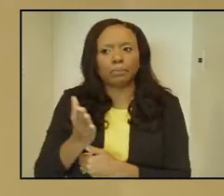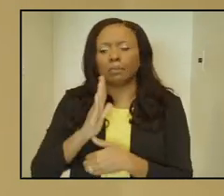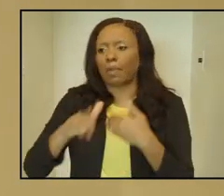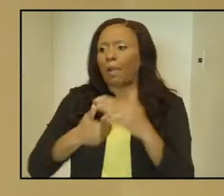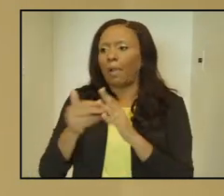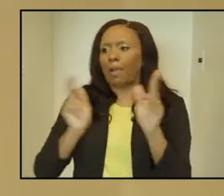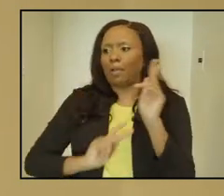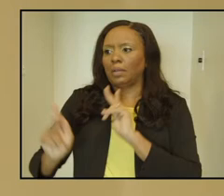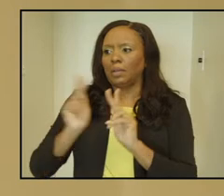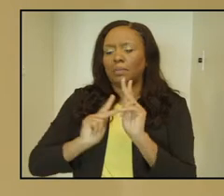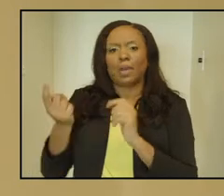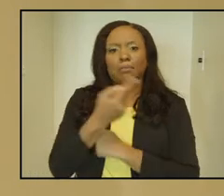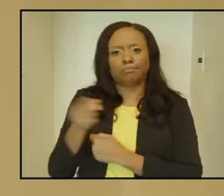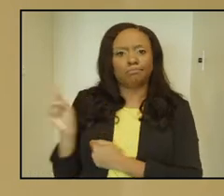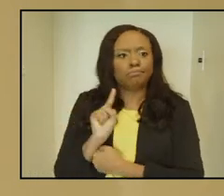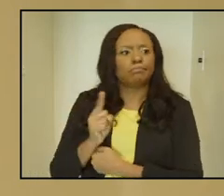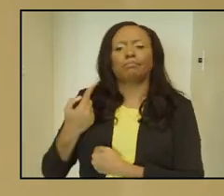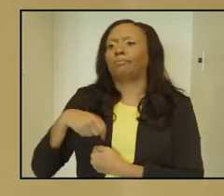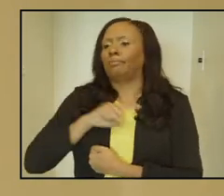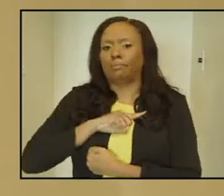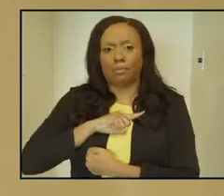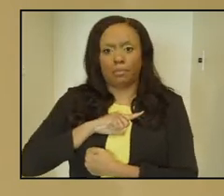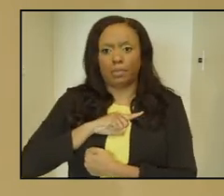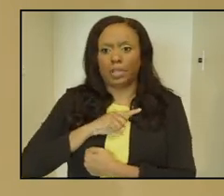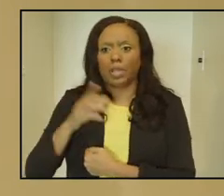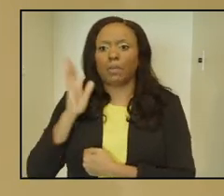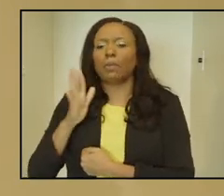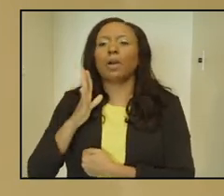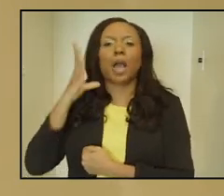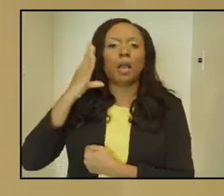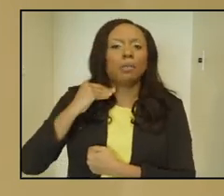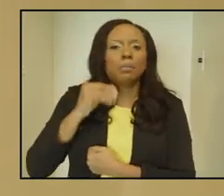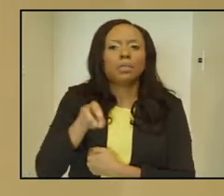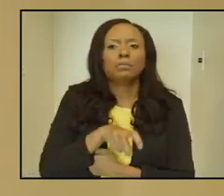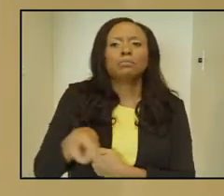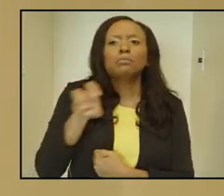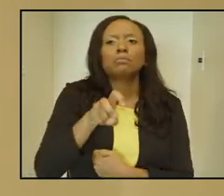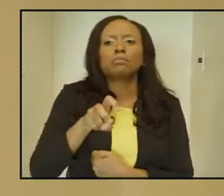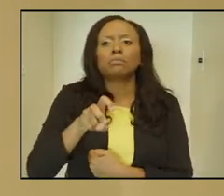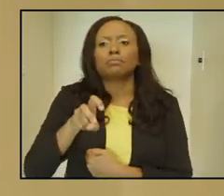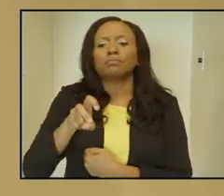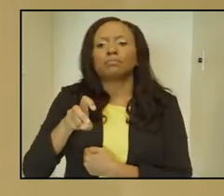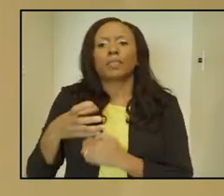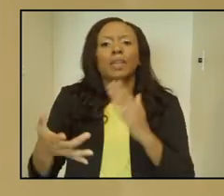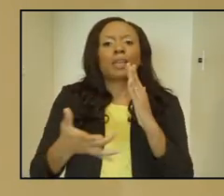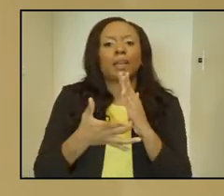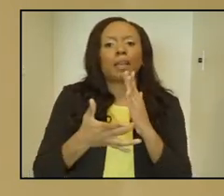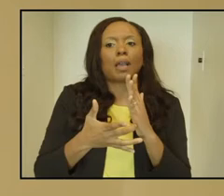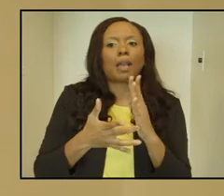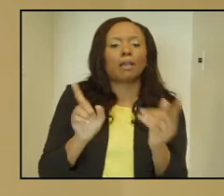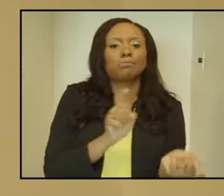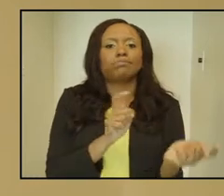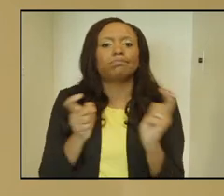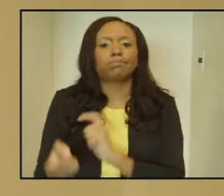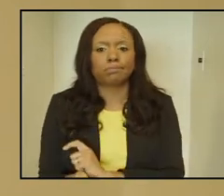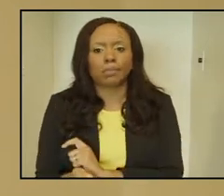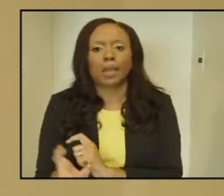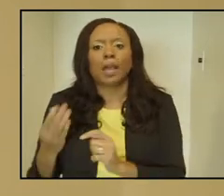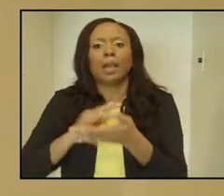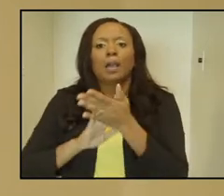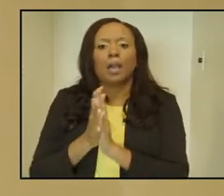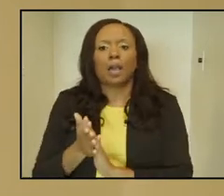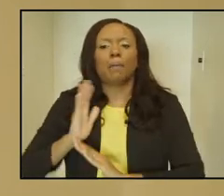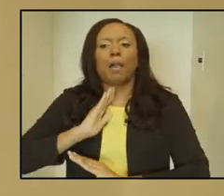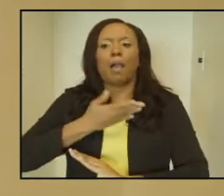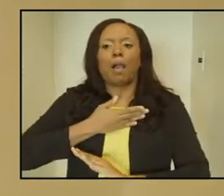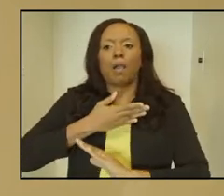presenter as we travel with them on the journey of digital transformation, firm craftsmen of